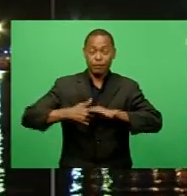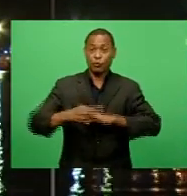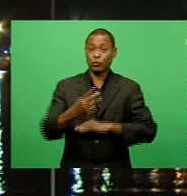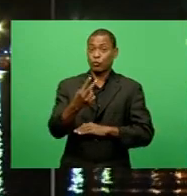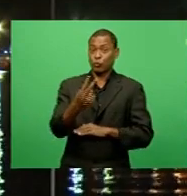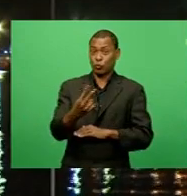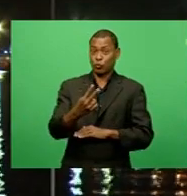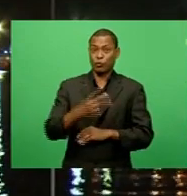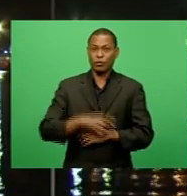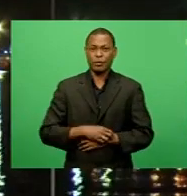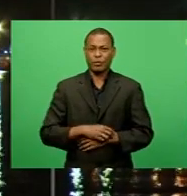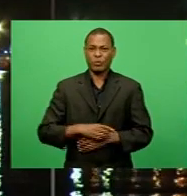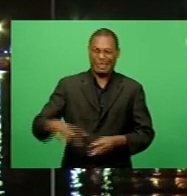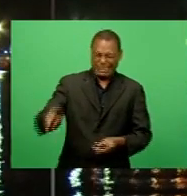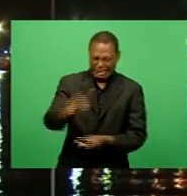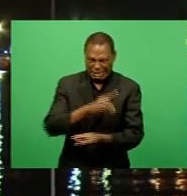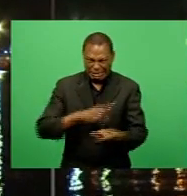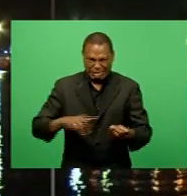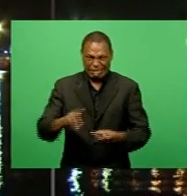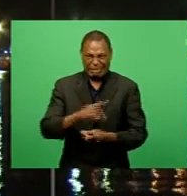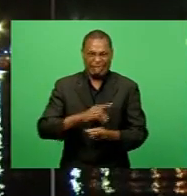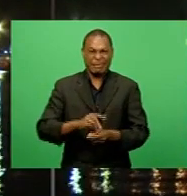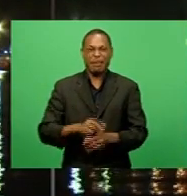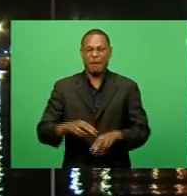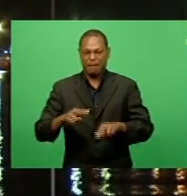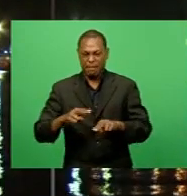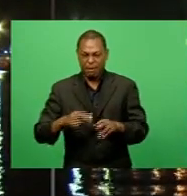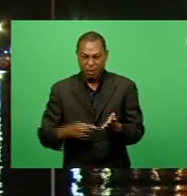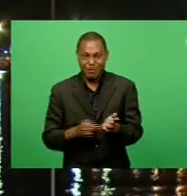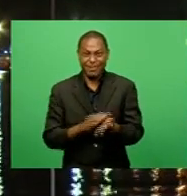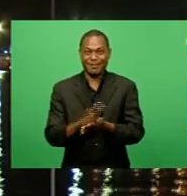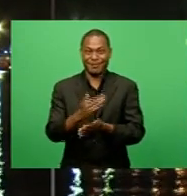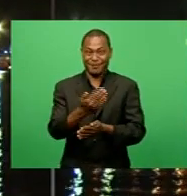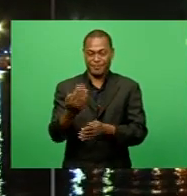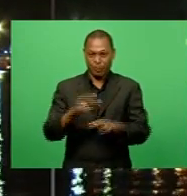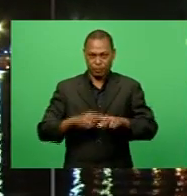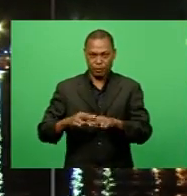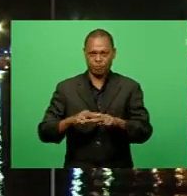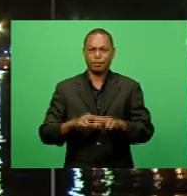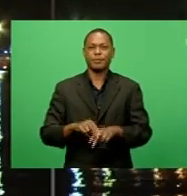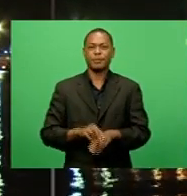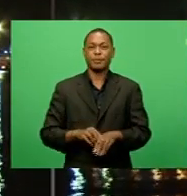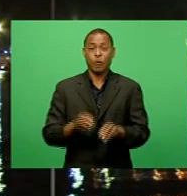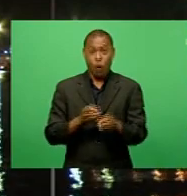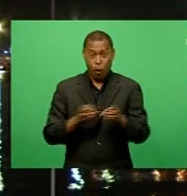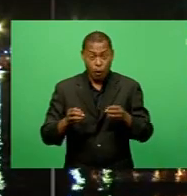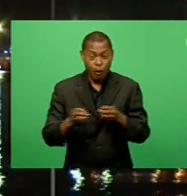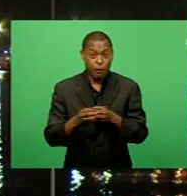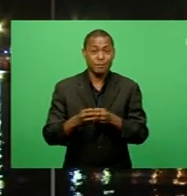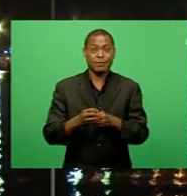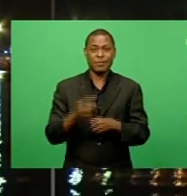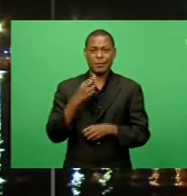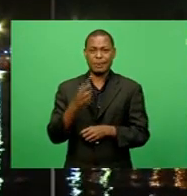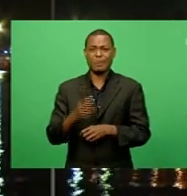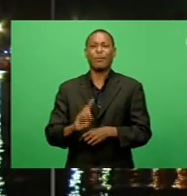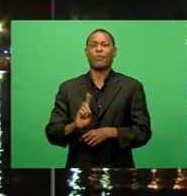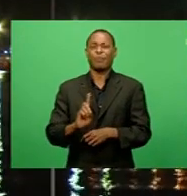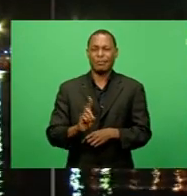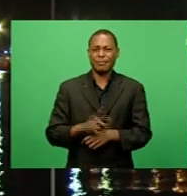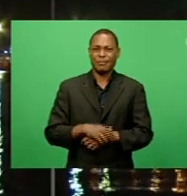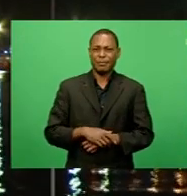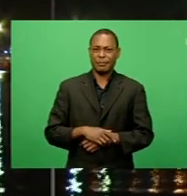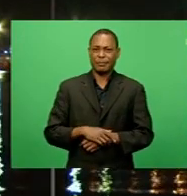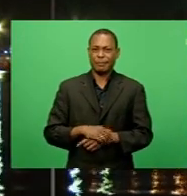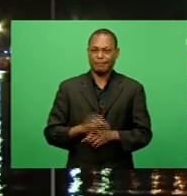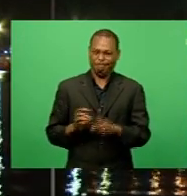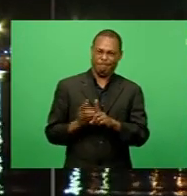may cause destruction over parts of Fiji by Thursday. The Fiji Meteorological Service says the system, forecast to intensify to a Category